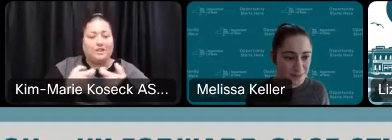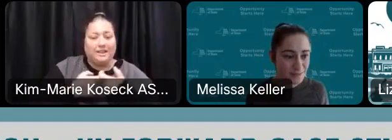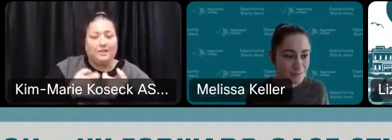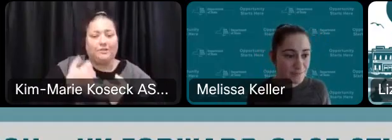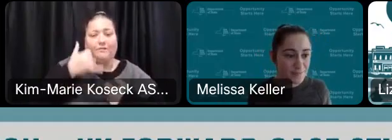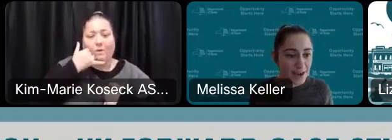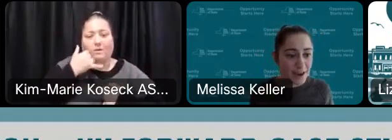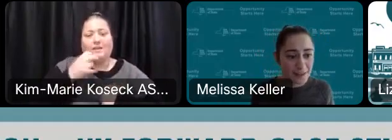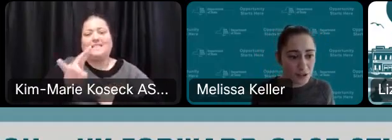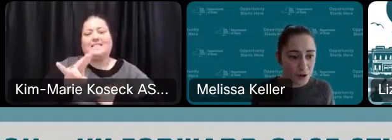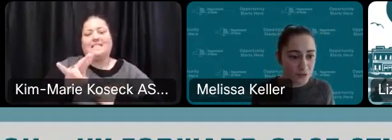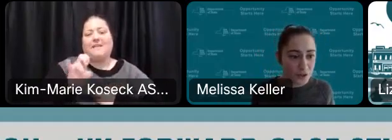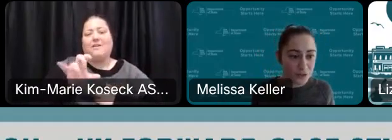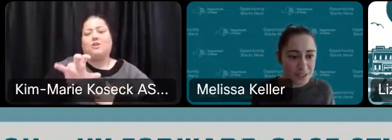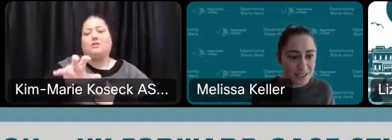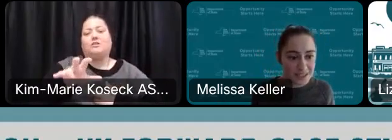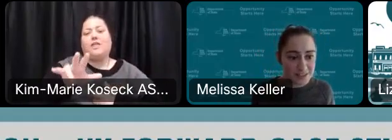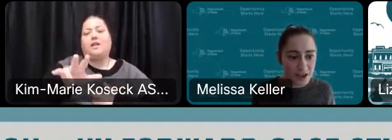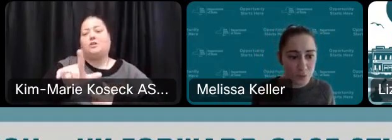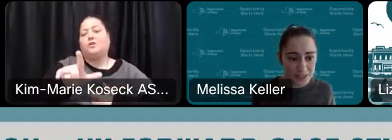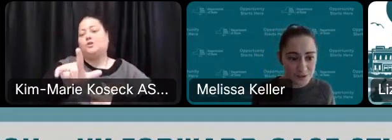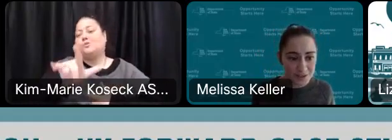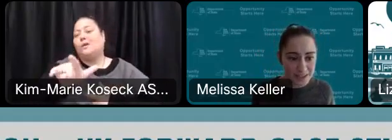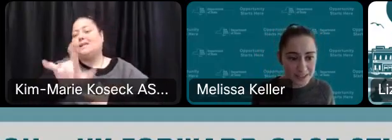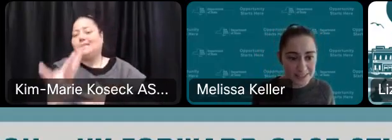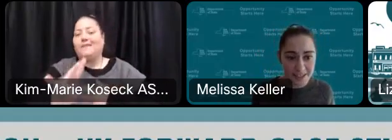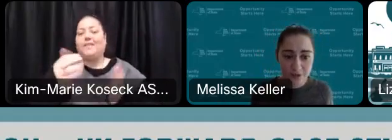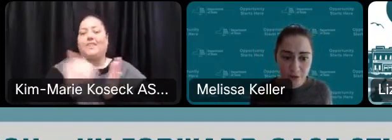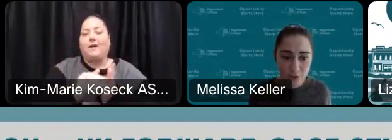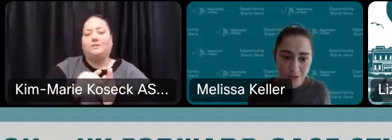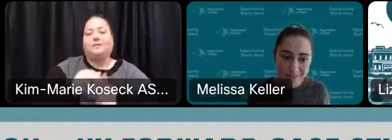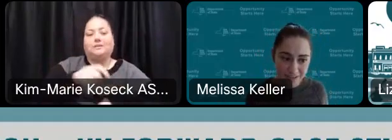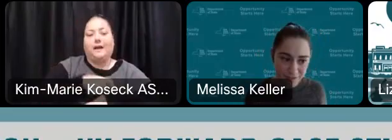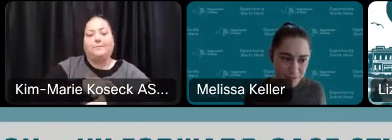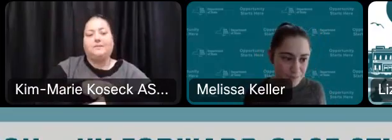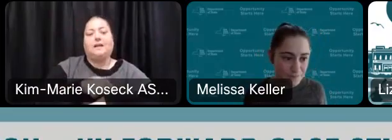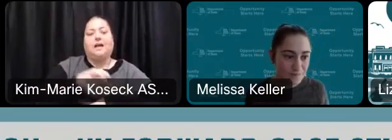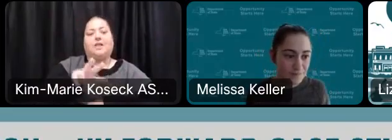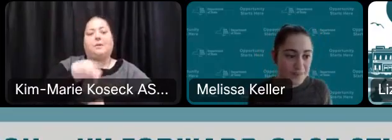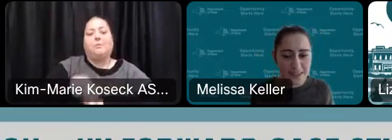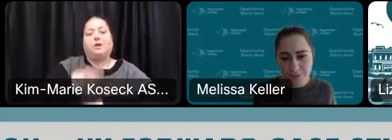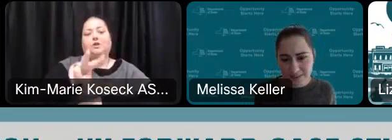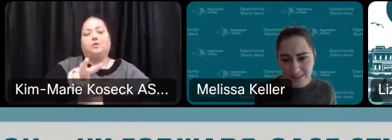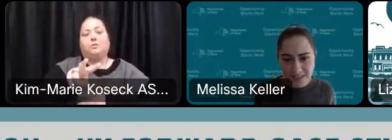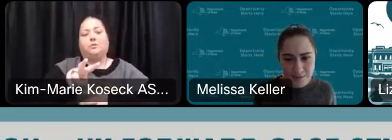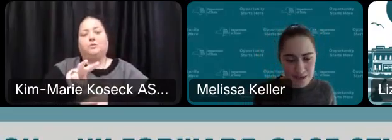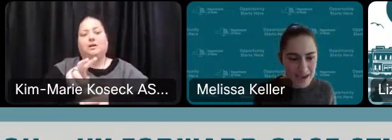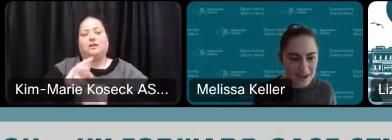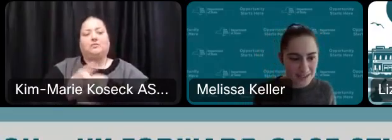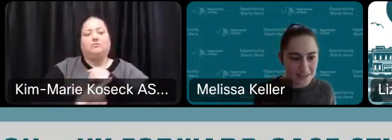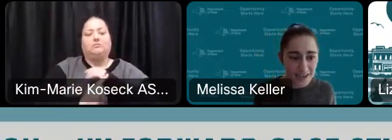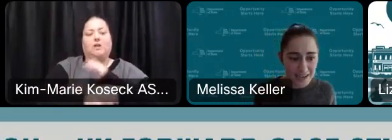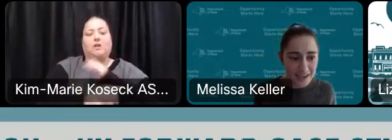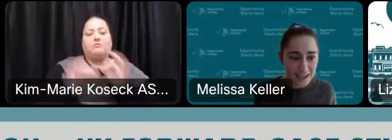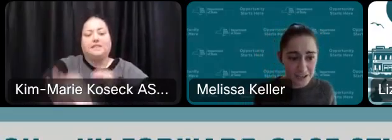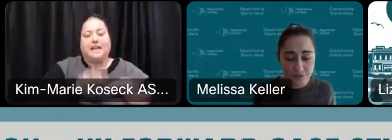times. A little over 3 tons of waste recycled instead of going toward a landfill. Gives about the same impact